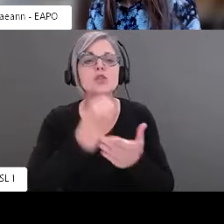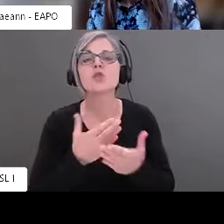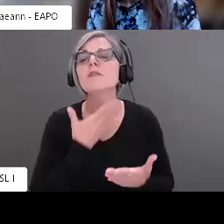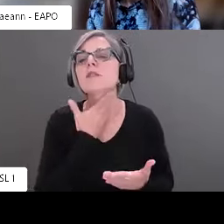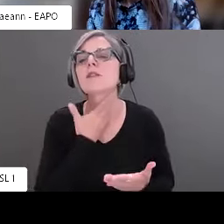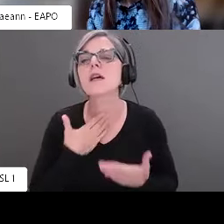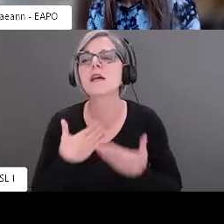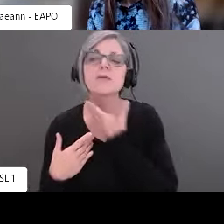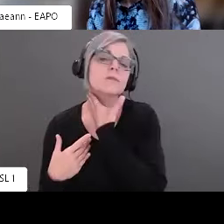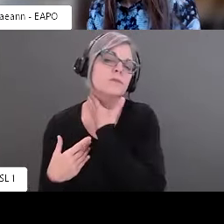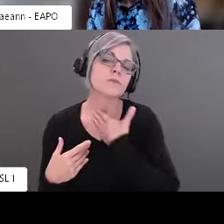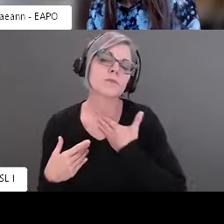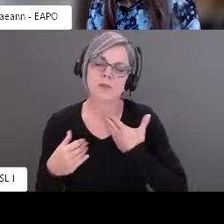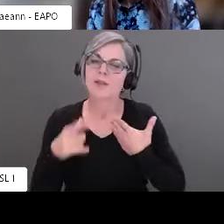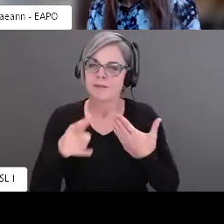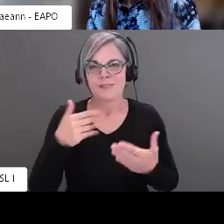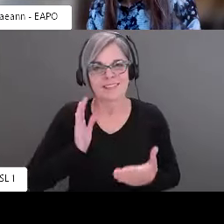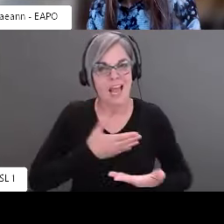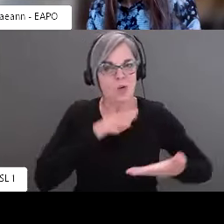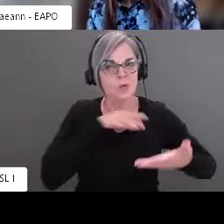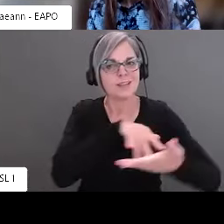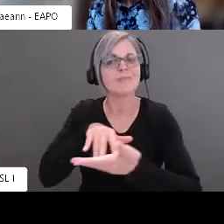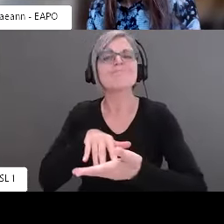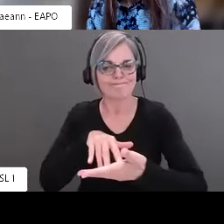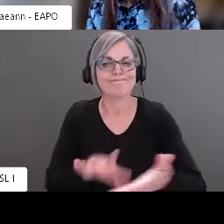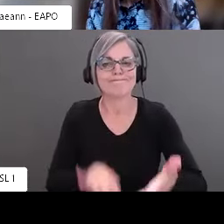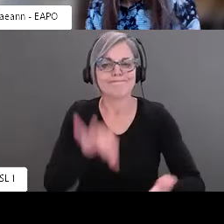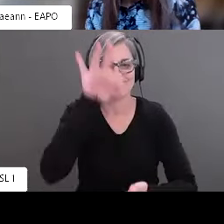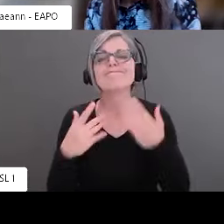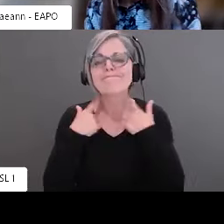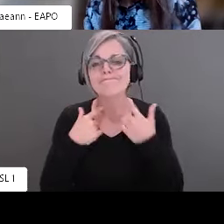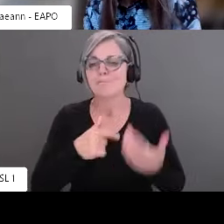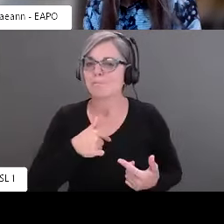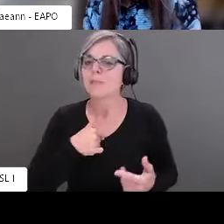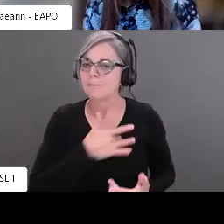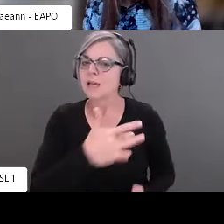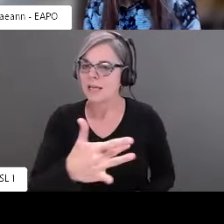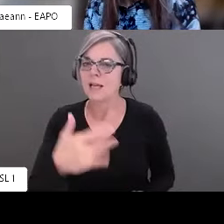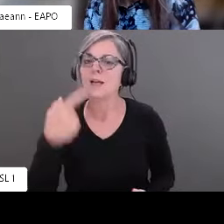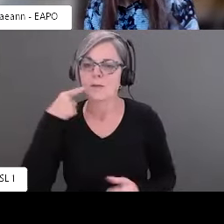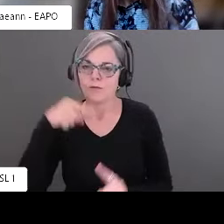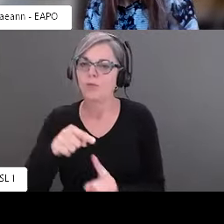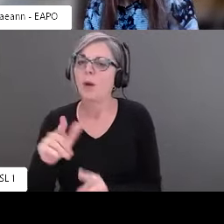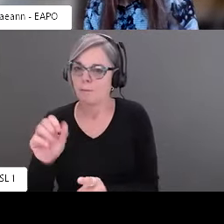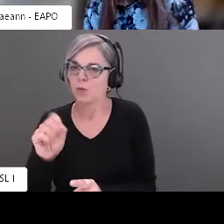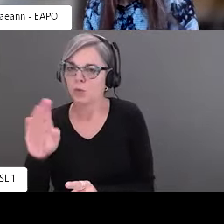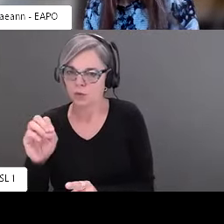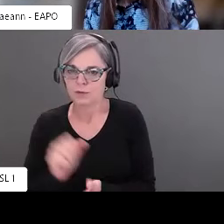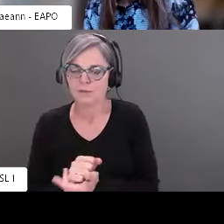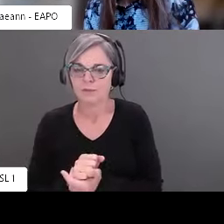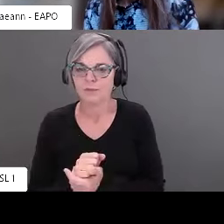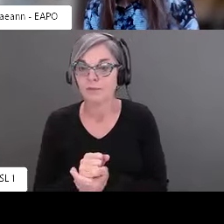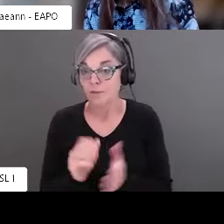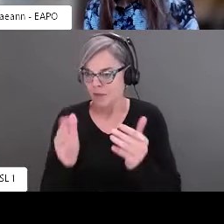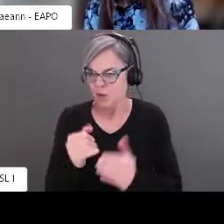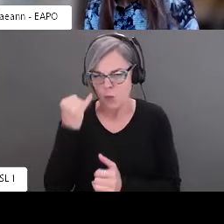that's another area that's vulnerable with abuse. Great. And then there was just one last question regarding pain.